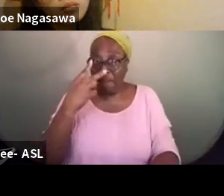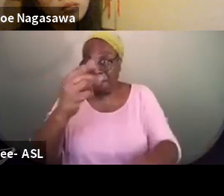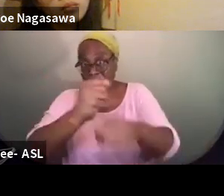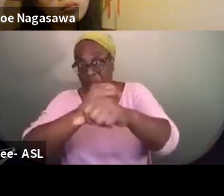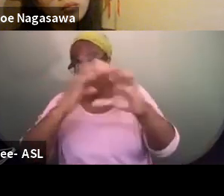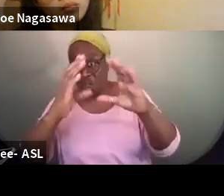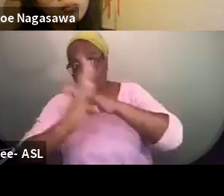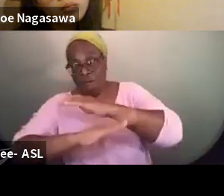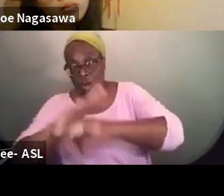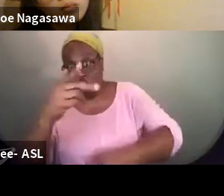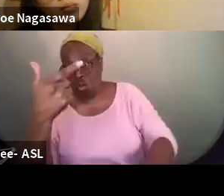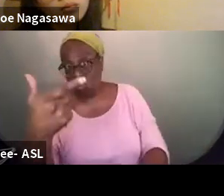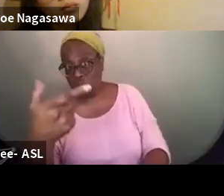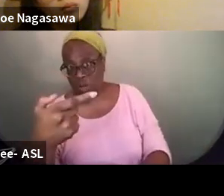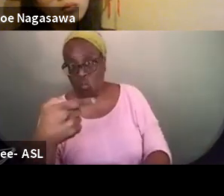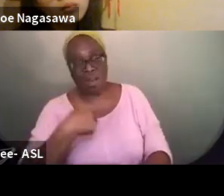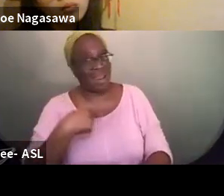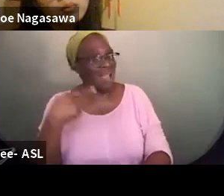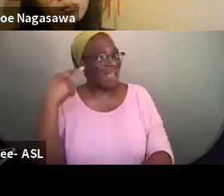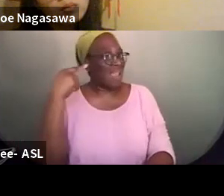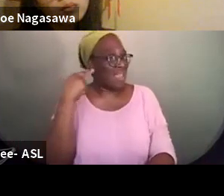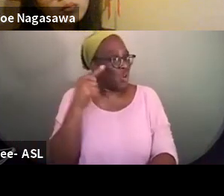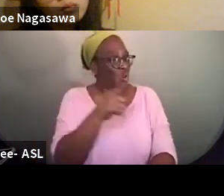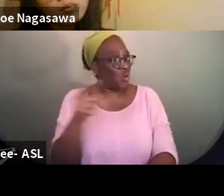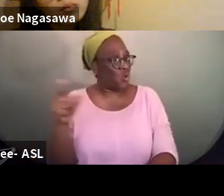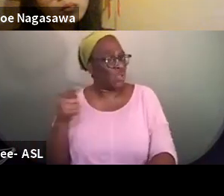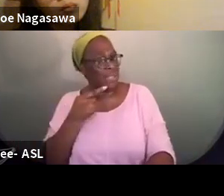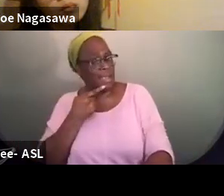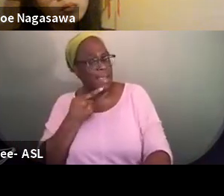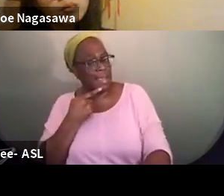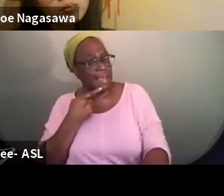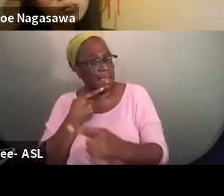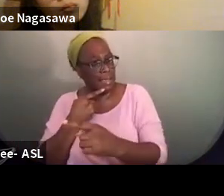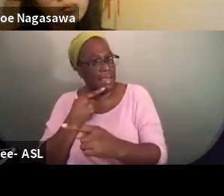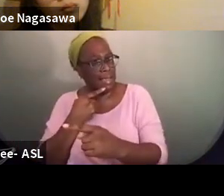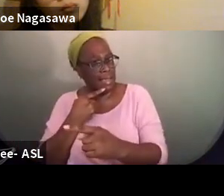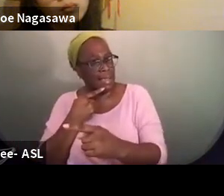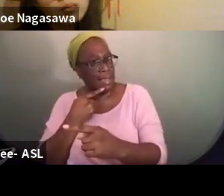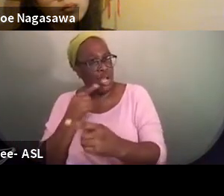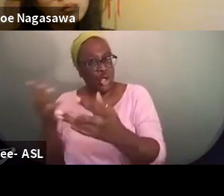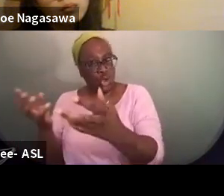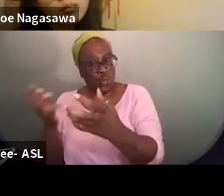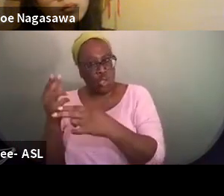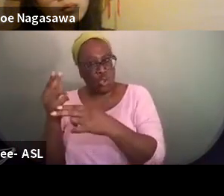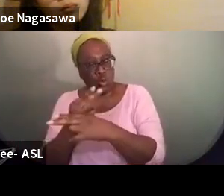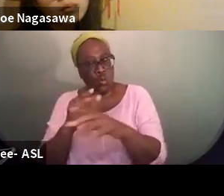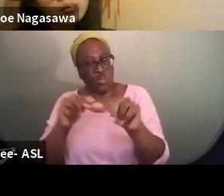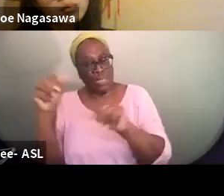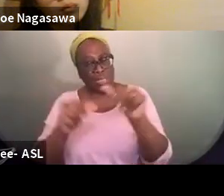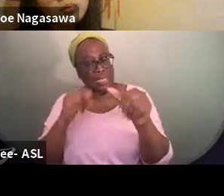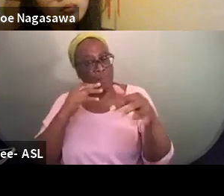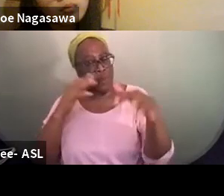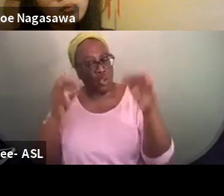what I'm hearing is that there's a strong desire to use an assessment to